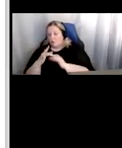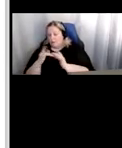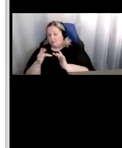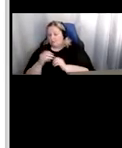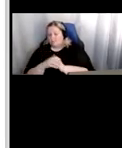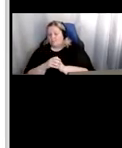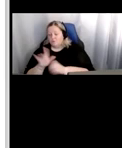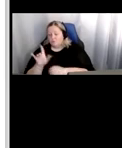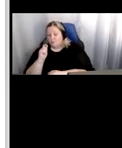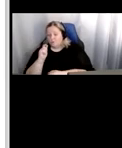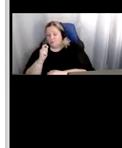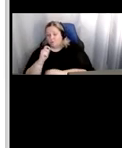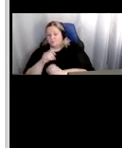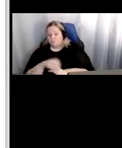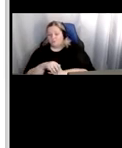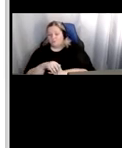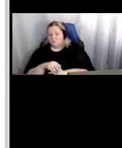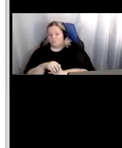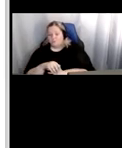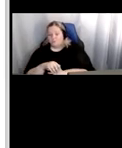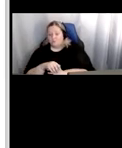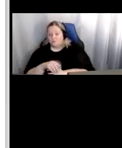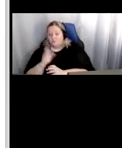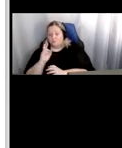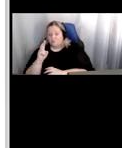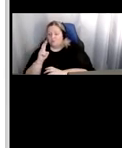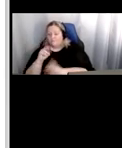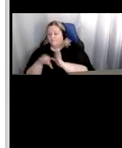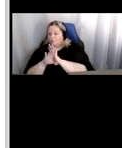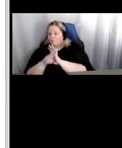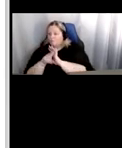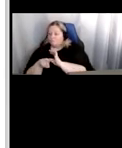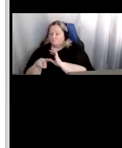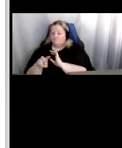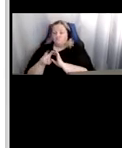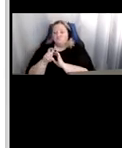pretty cool. I mean, you can like take a virtual field trip right from your computer.